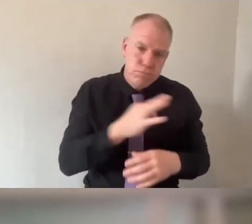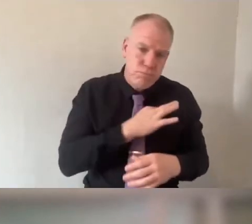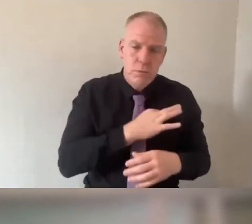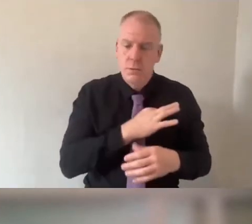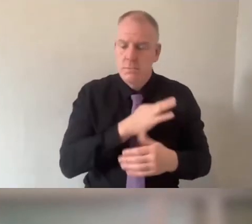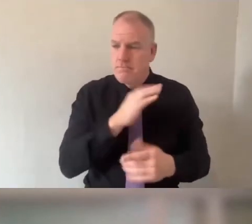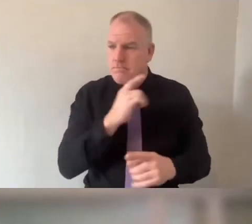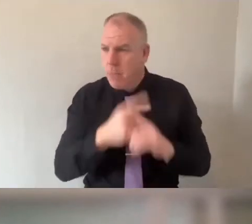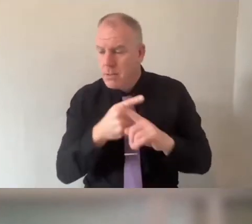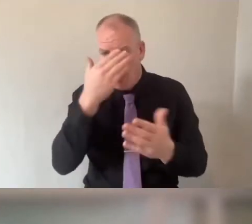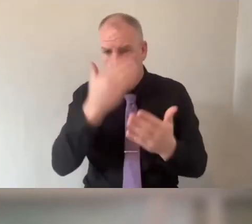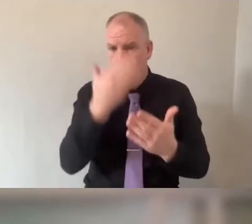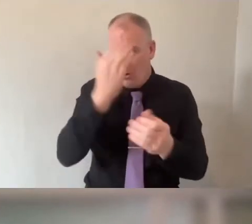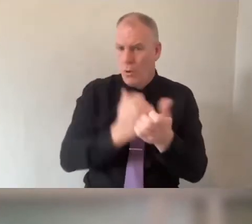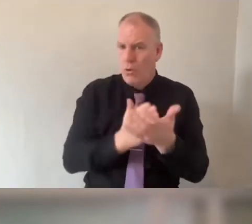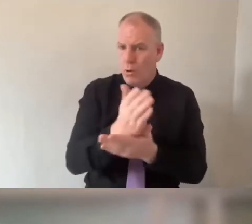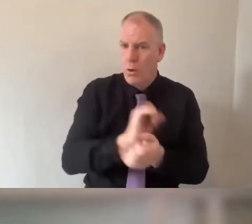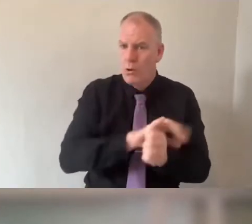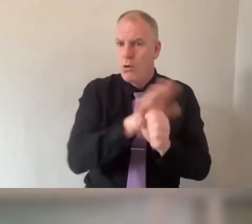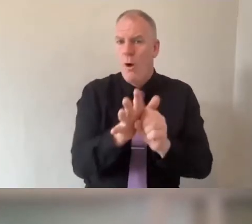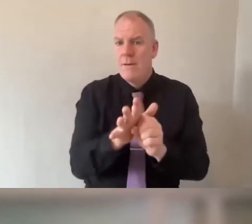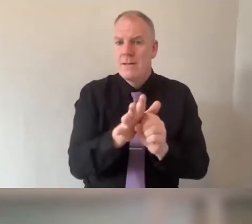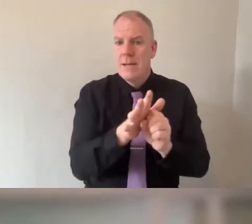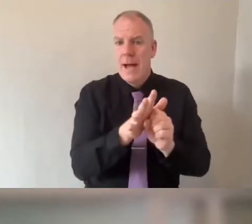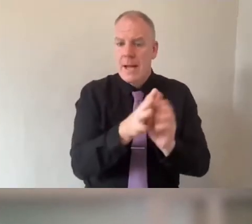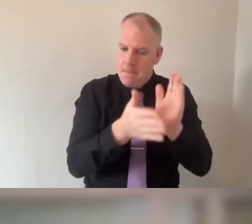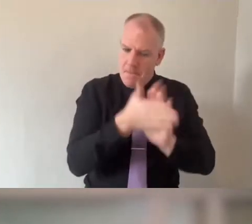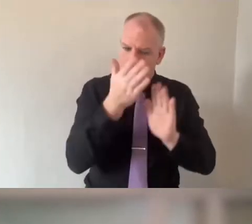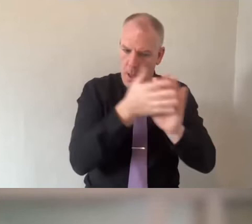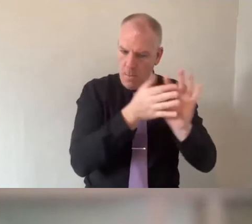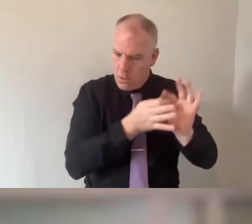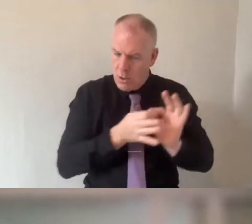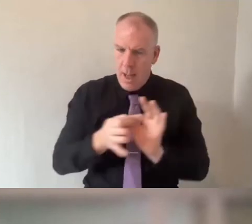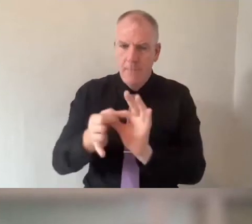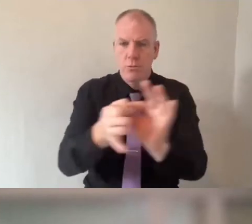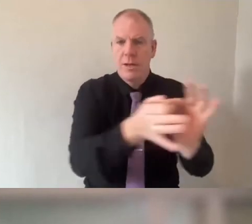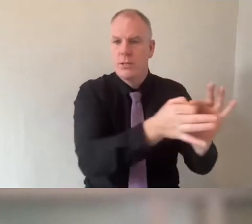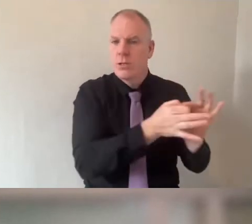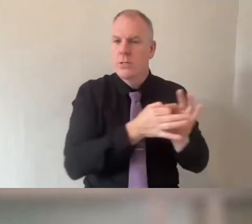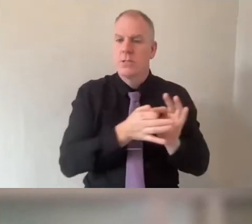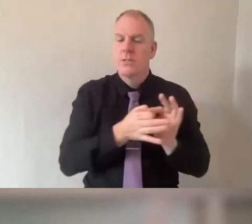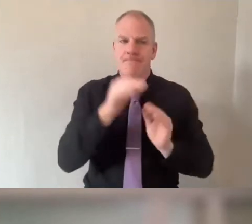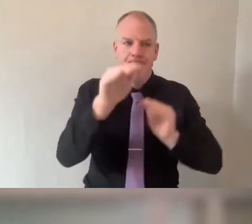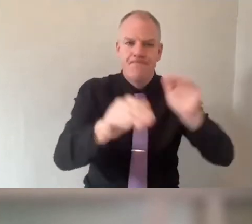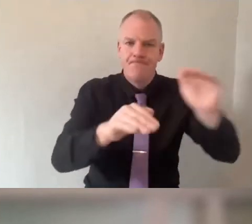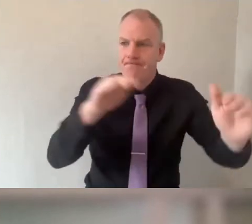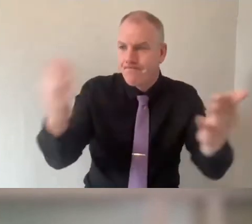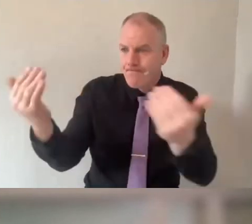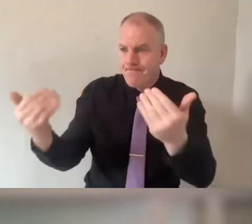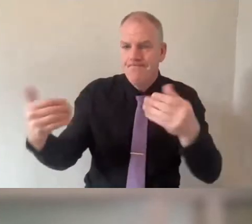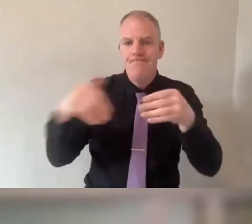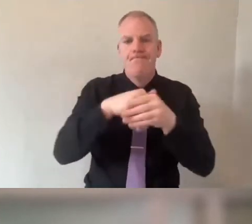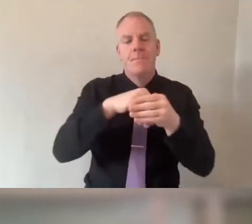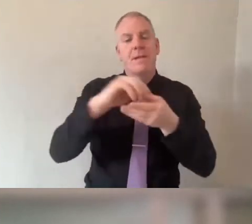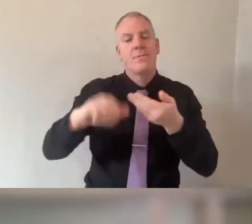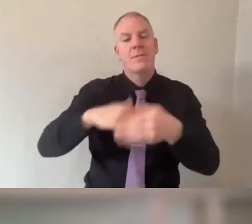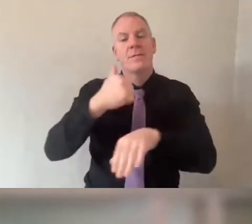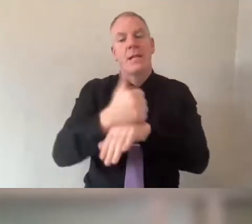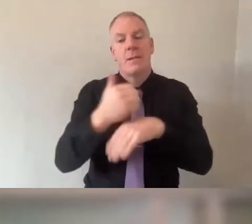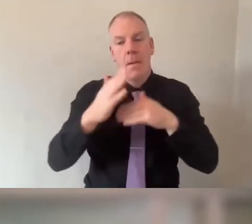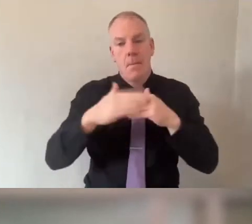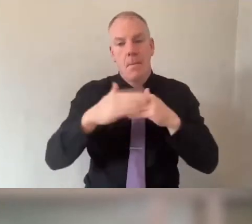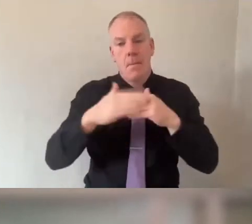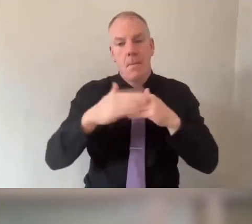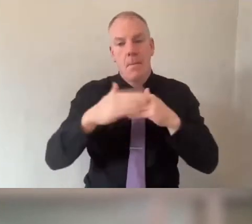the COVID period. And building on that collaboration, genuinely reaching out. And we are putting in place more and more ways